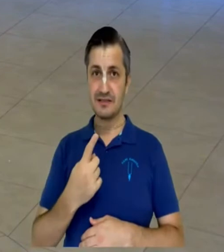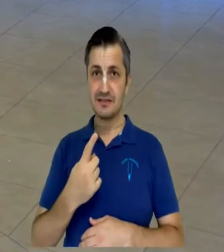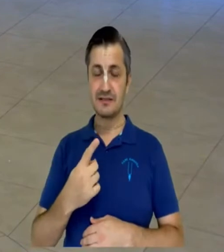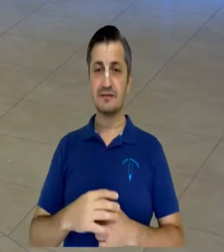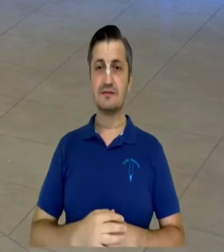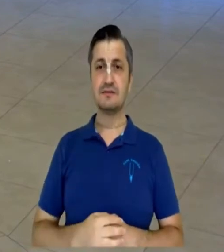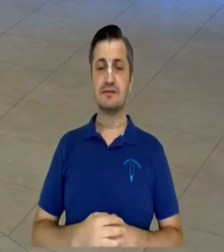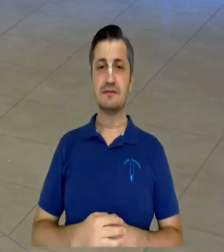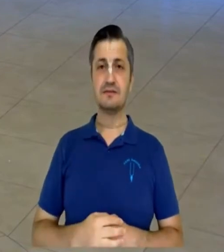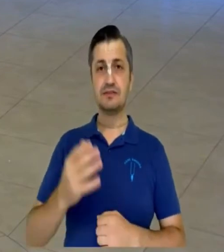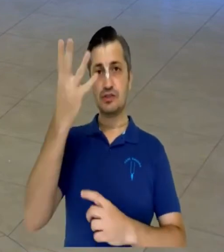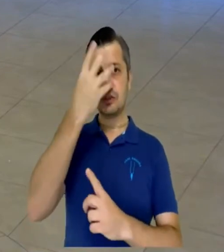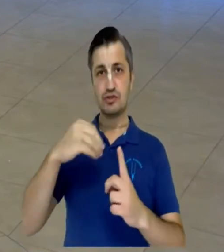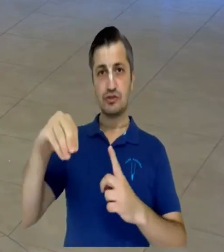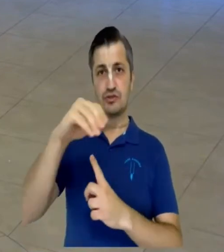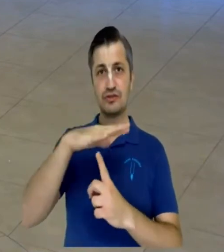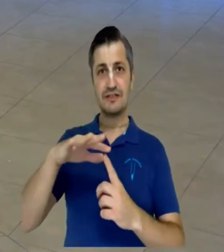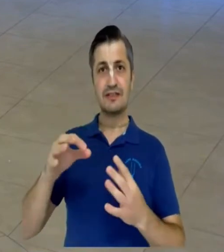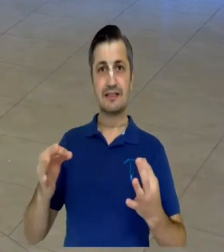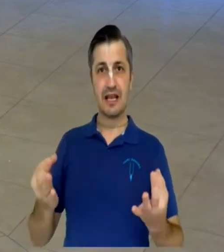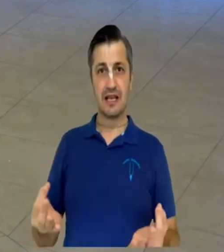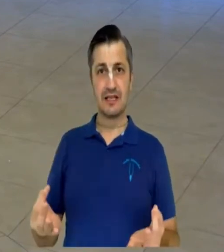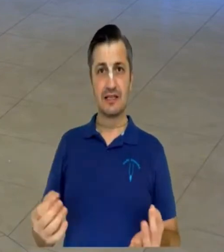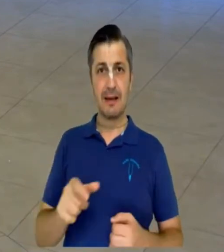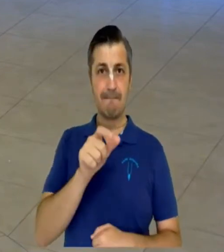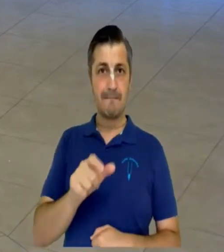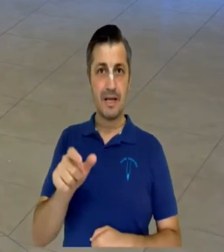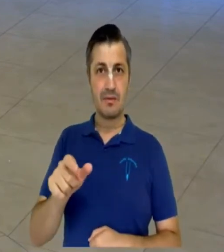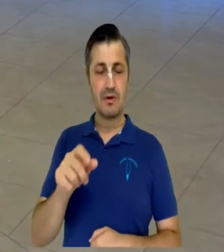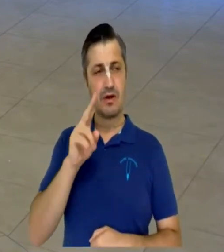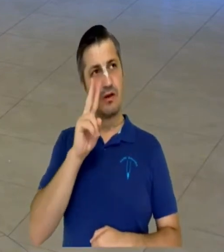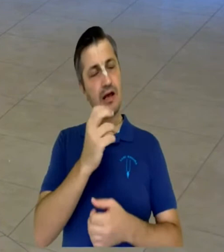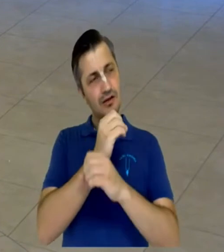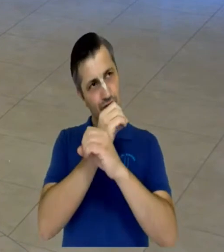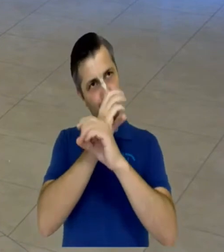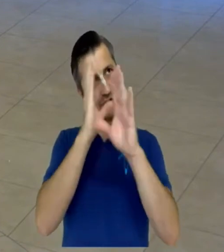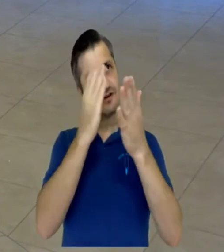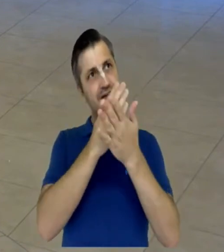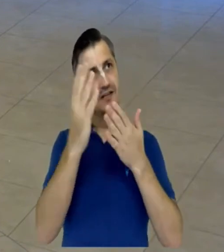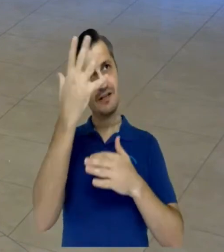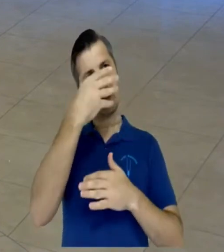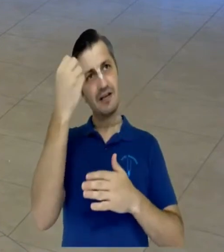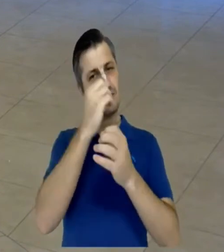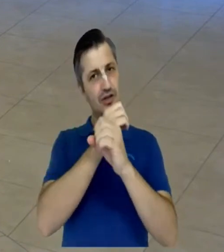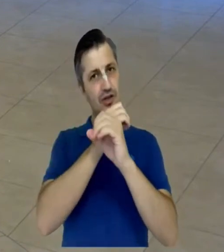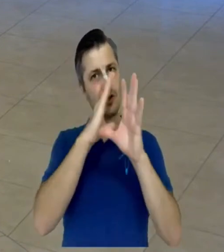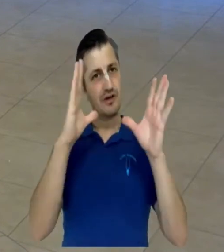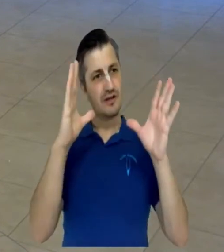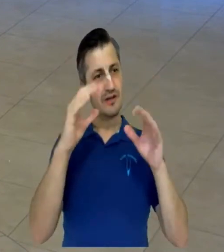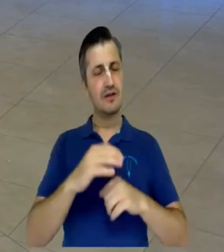in self-realization can see all of this clearly, but those whose minds are not developed and who are not situated